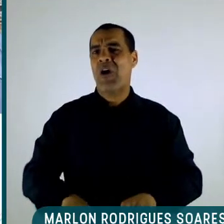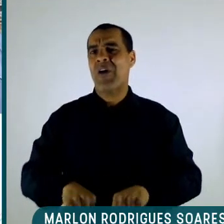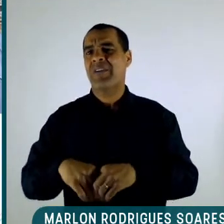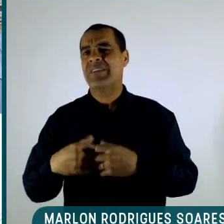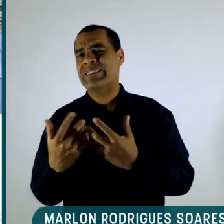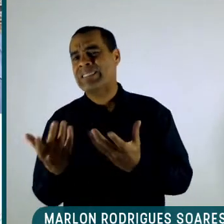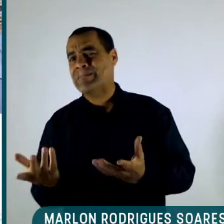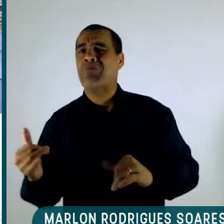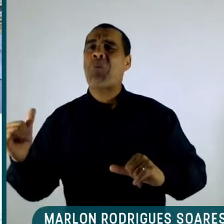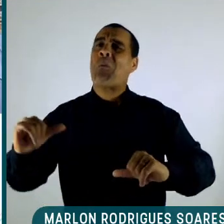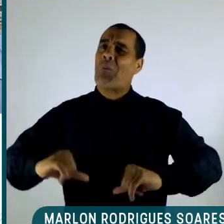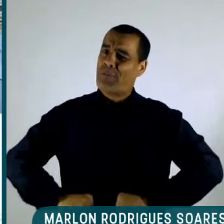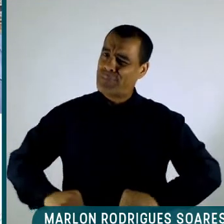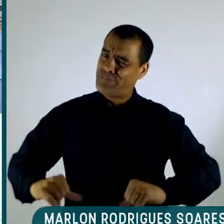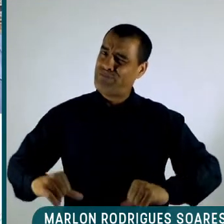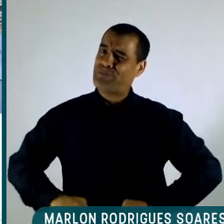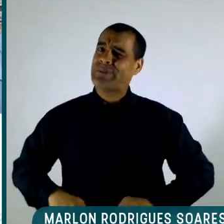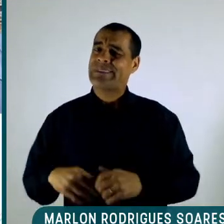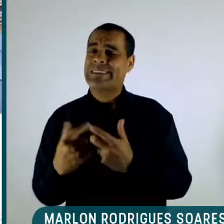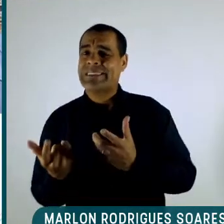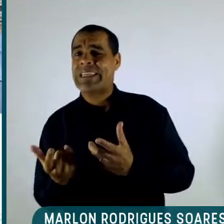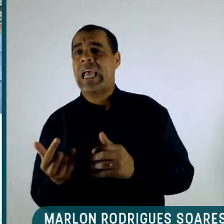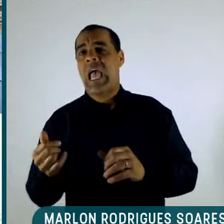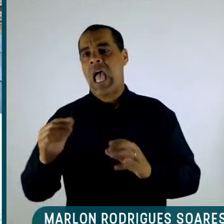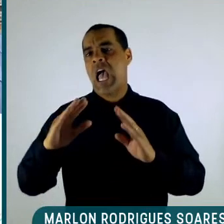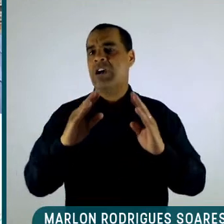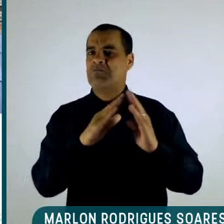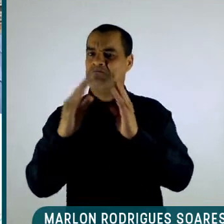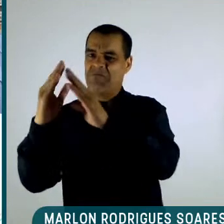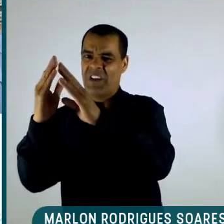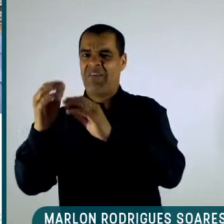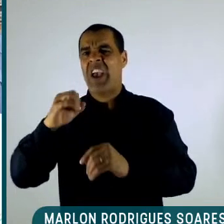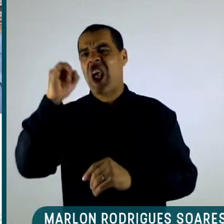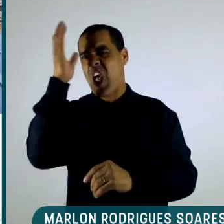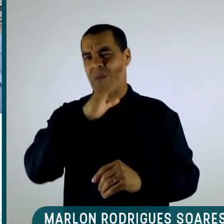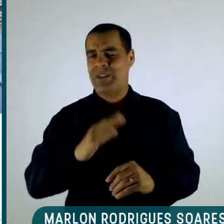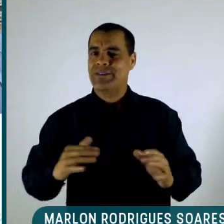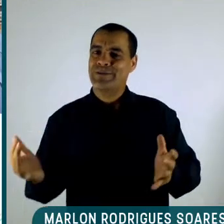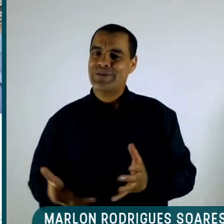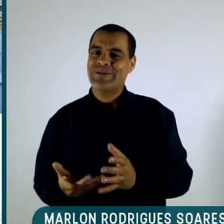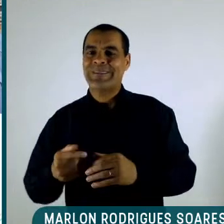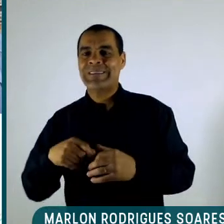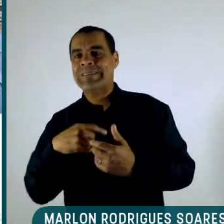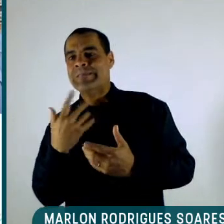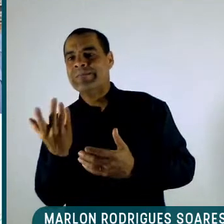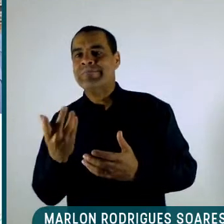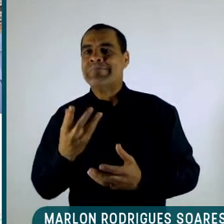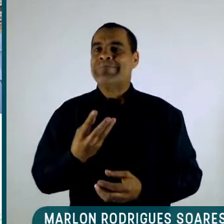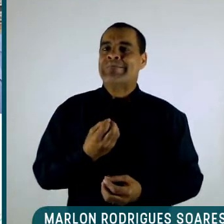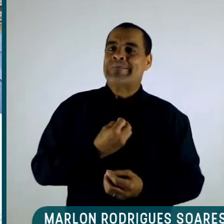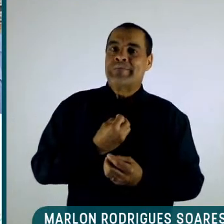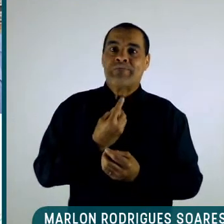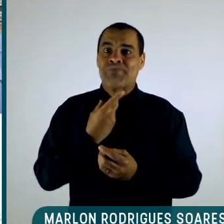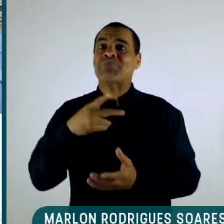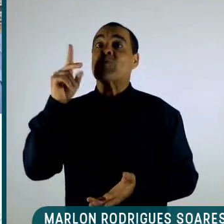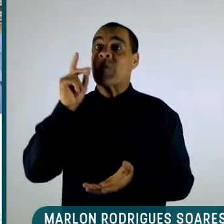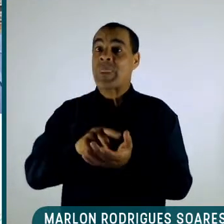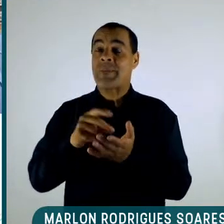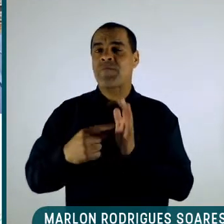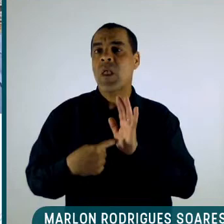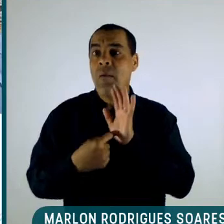be even worse. The situation that the favela have in Brazil, they